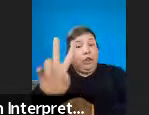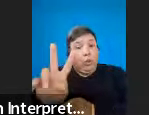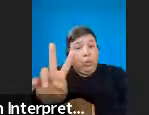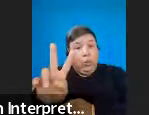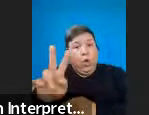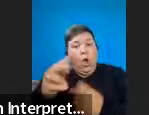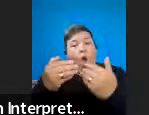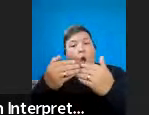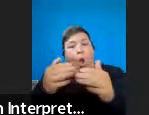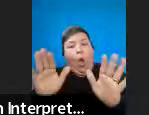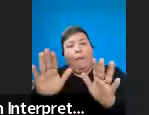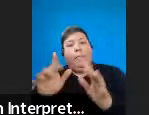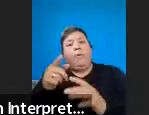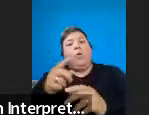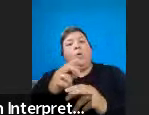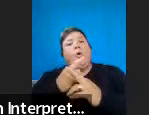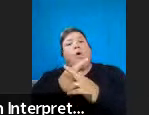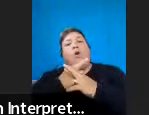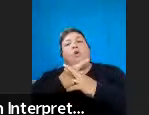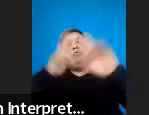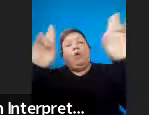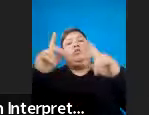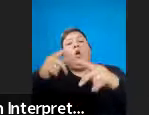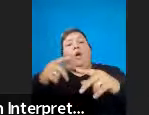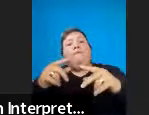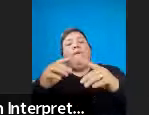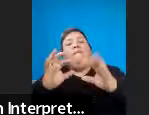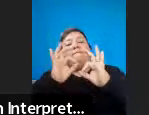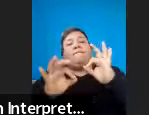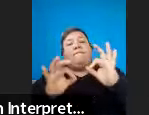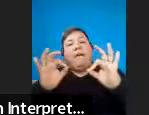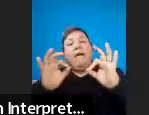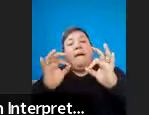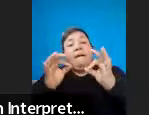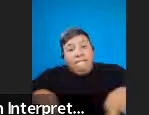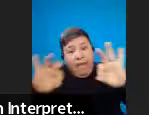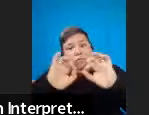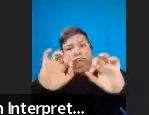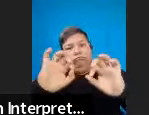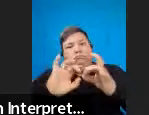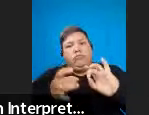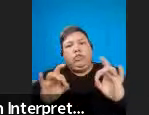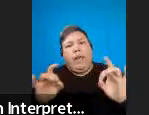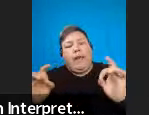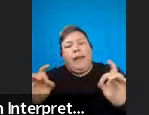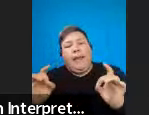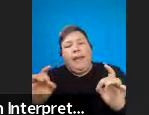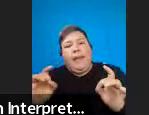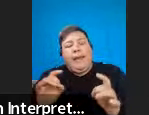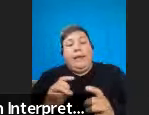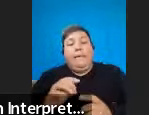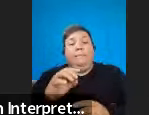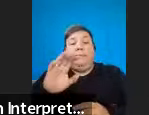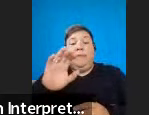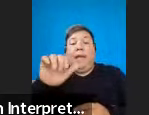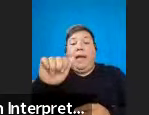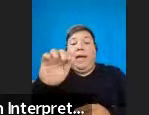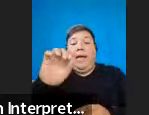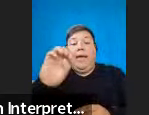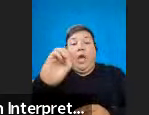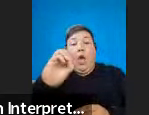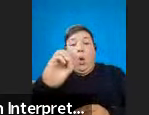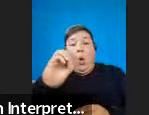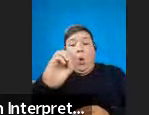open to the rest of the value chain. You will recall that I indicated that AEOC was only available